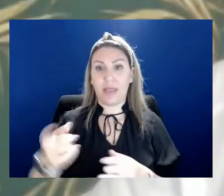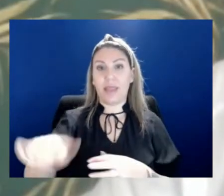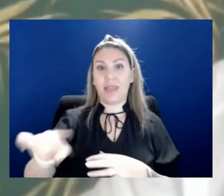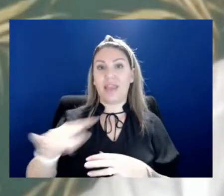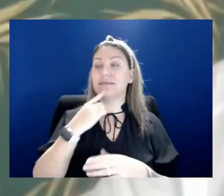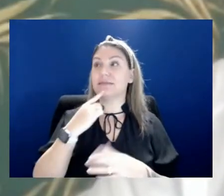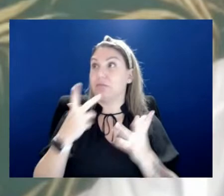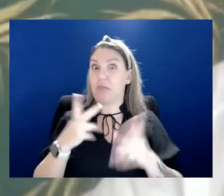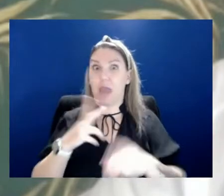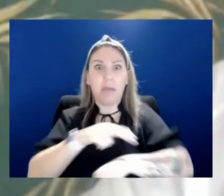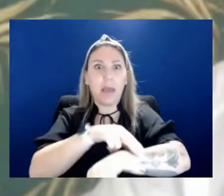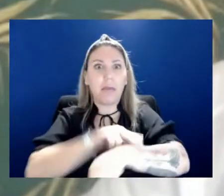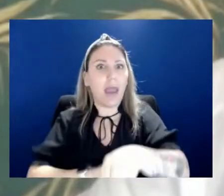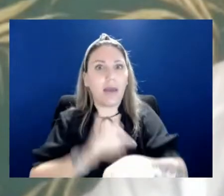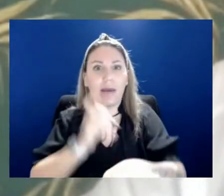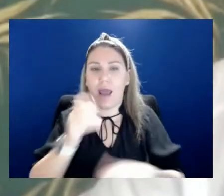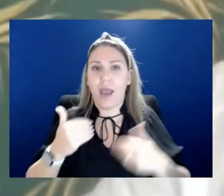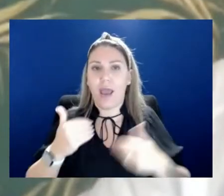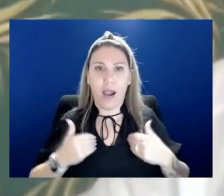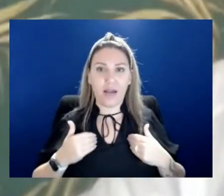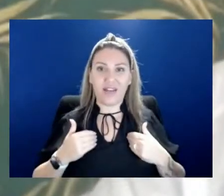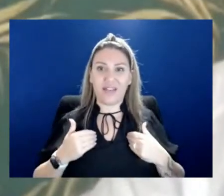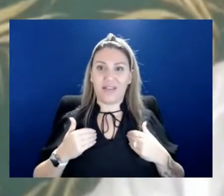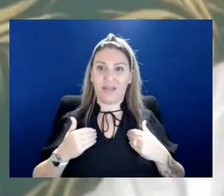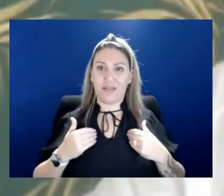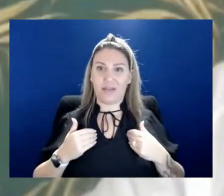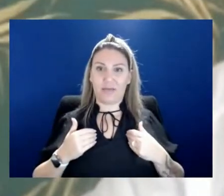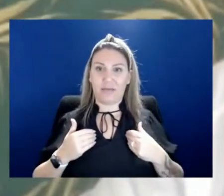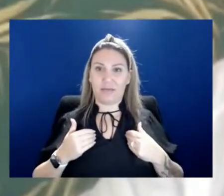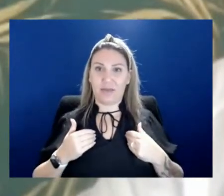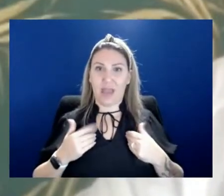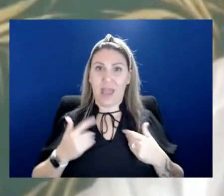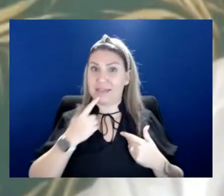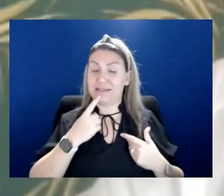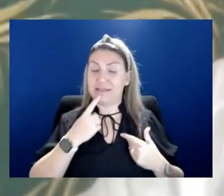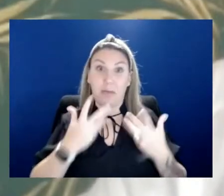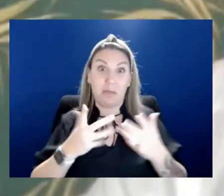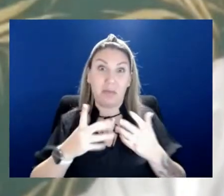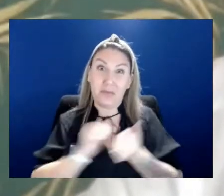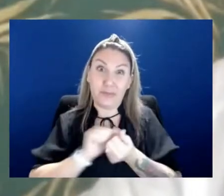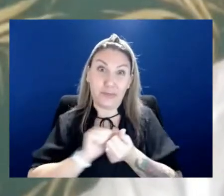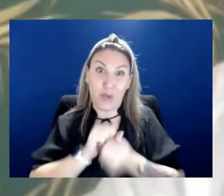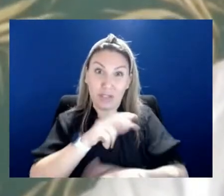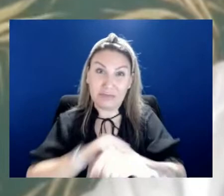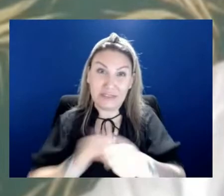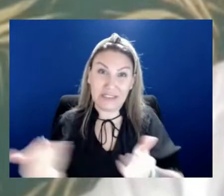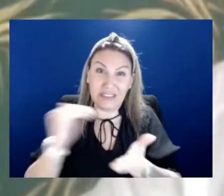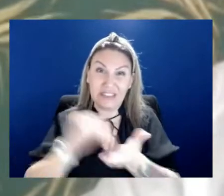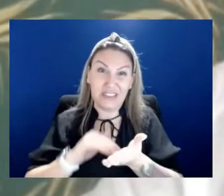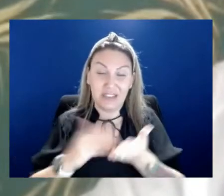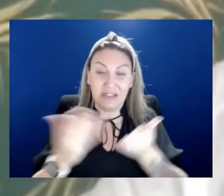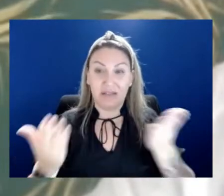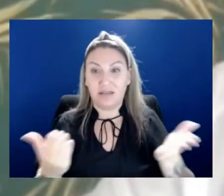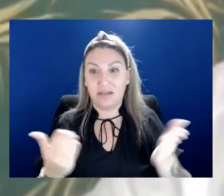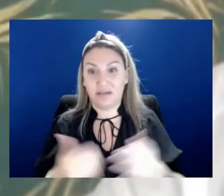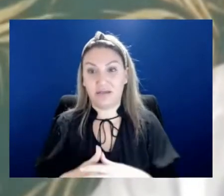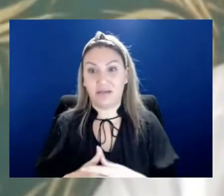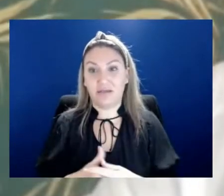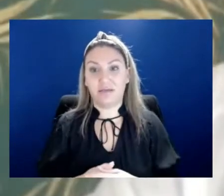I recommended the washing bandages and rebandaging